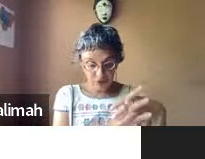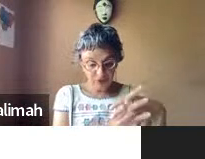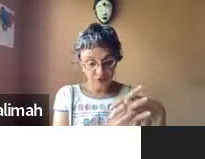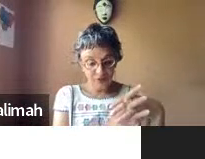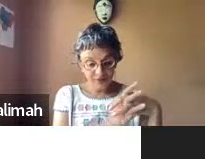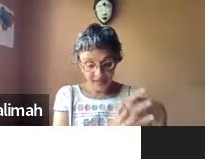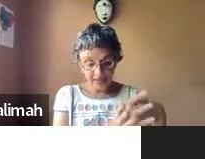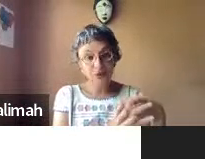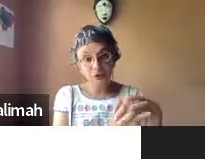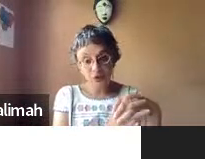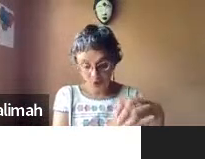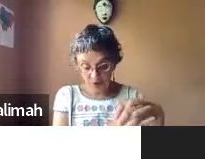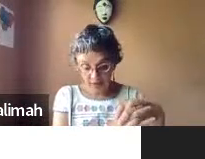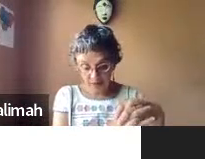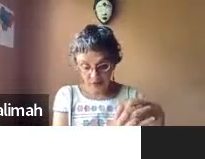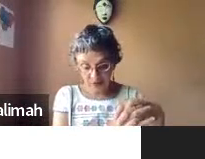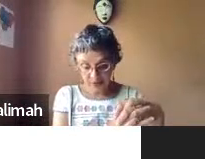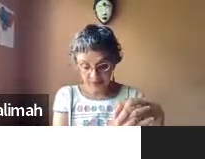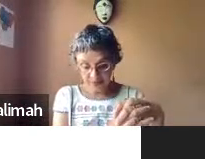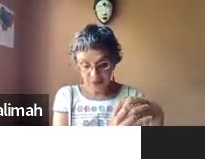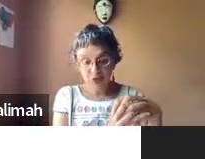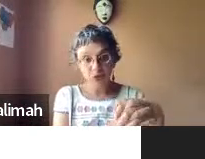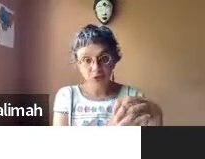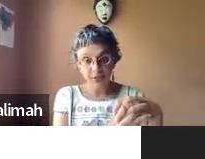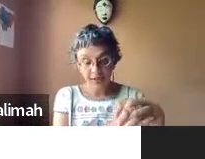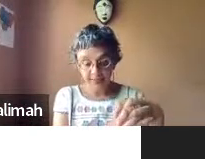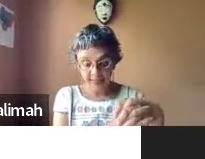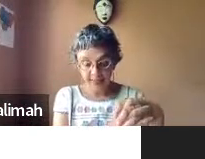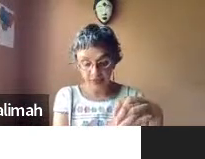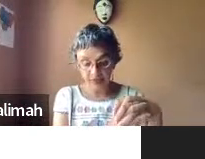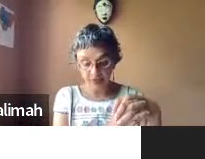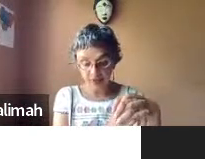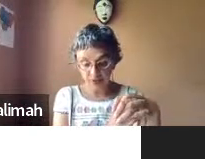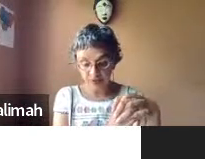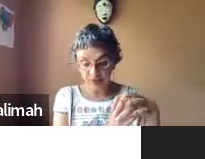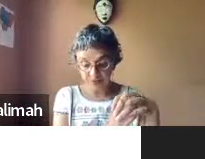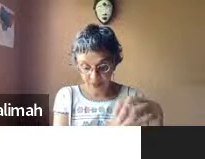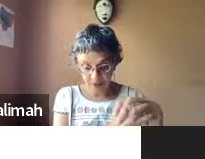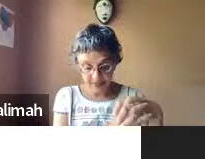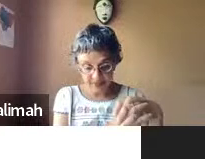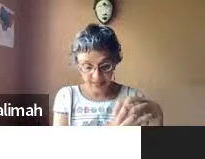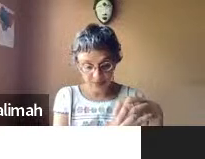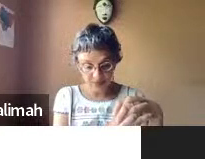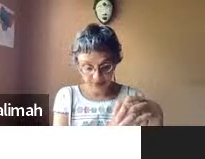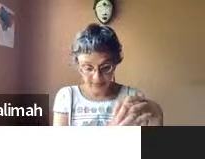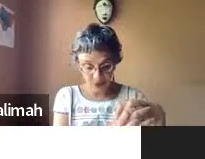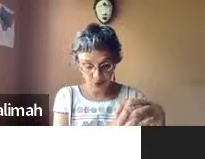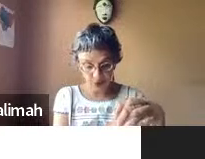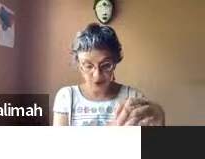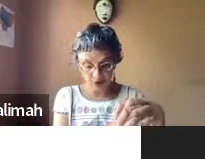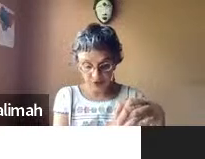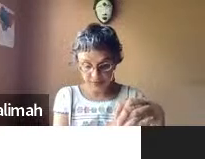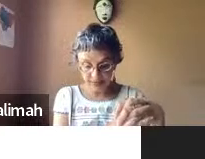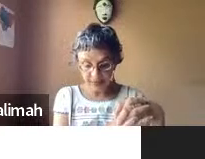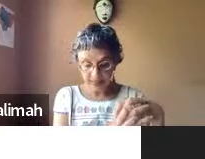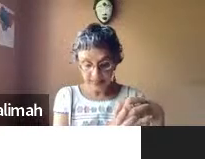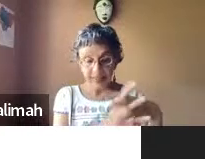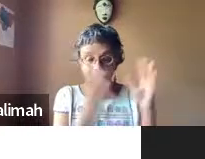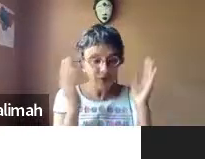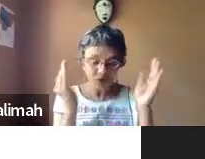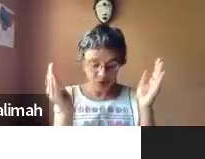Whether for children, elders, or others, socialized care includes various types of care